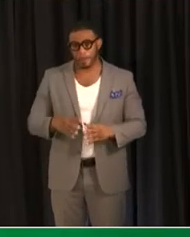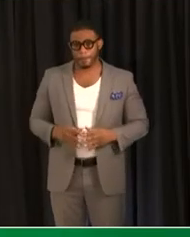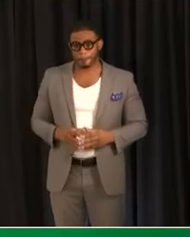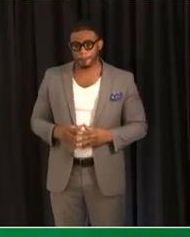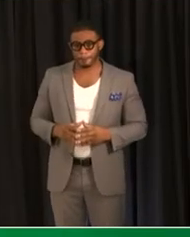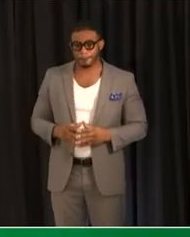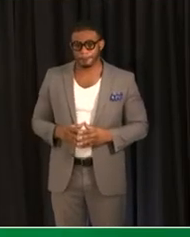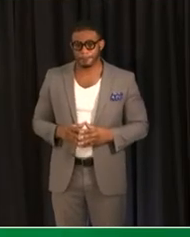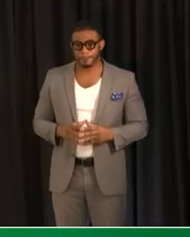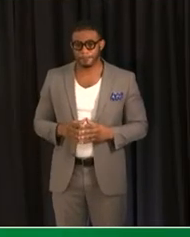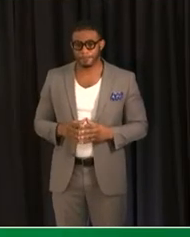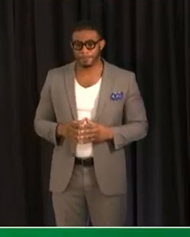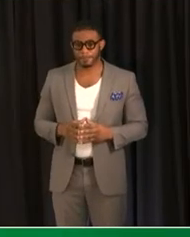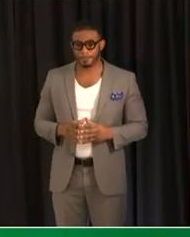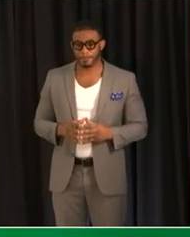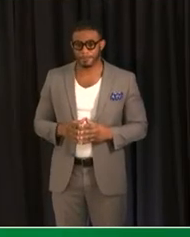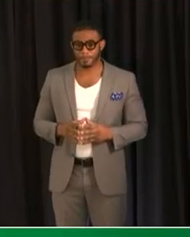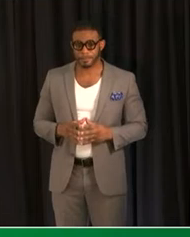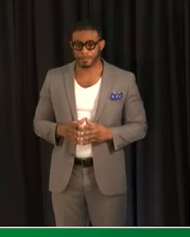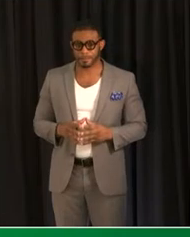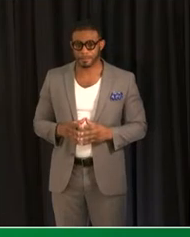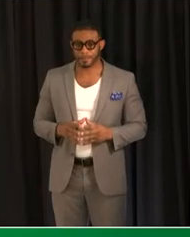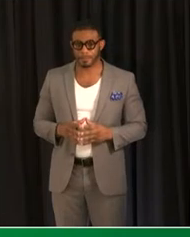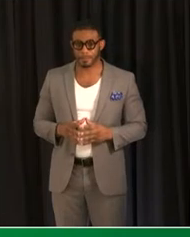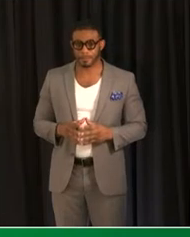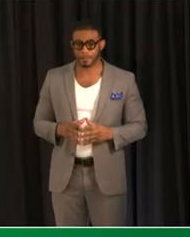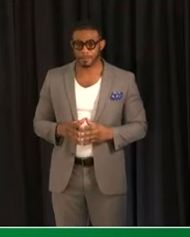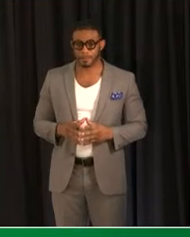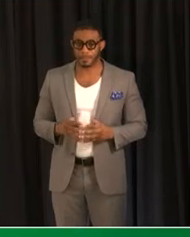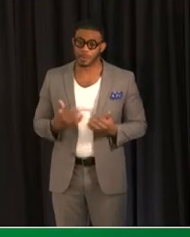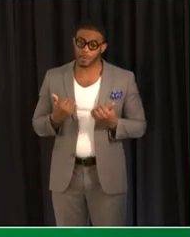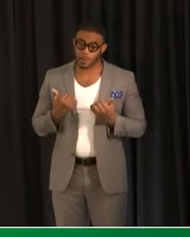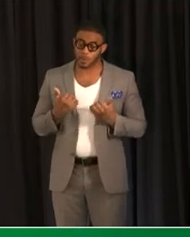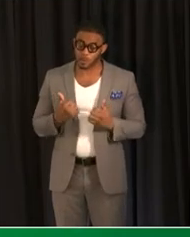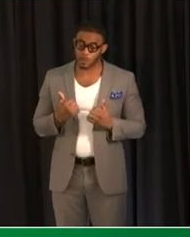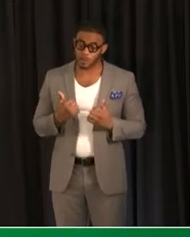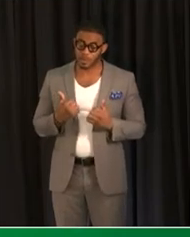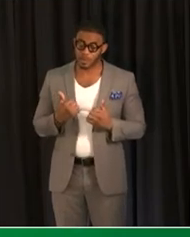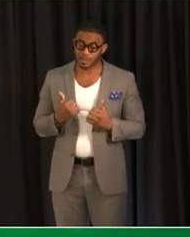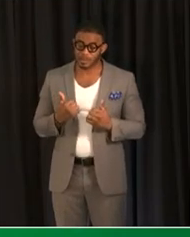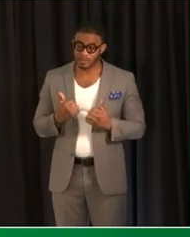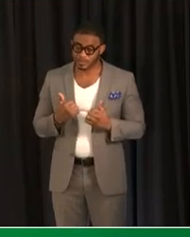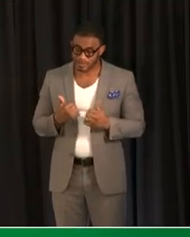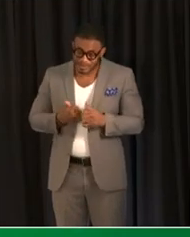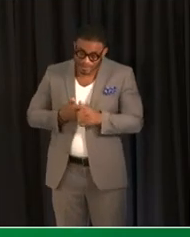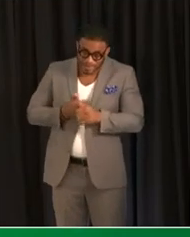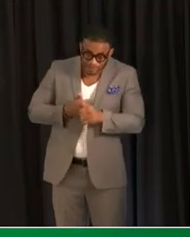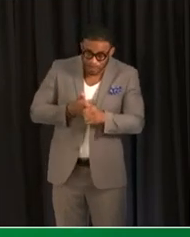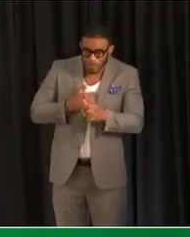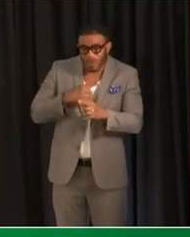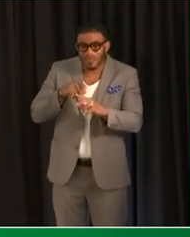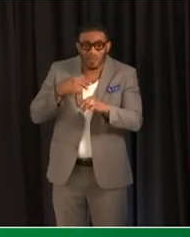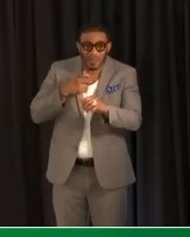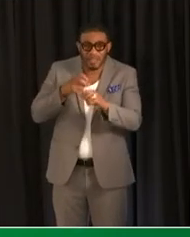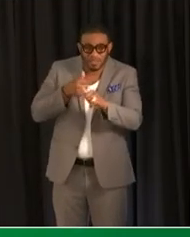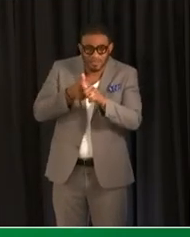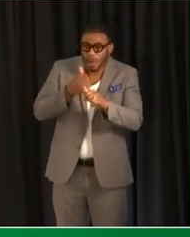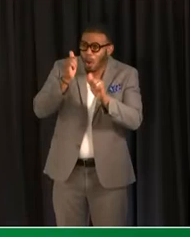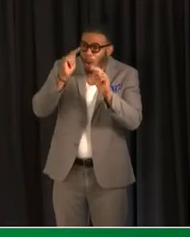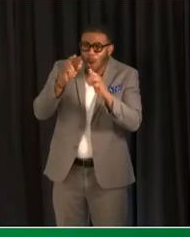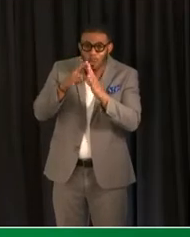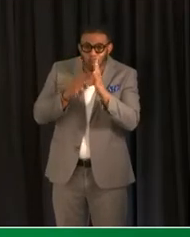con las reglas de sanidad y todo eso. We were trying to keep up, of course, following all